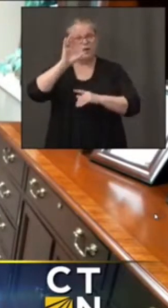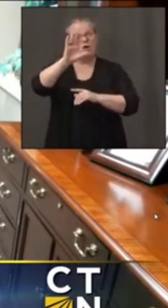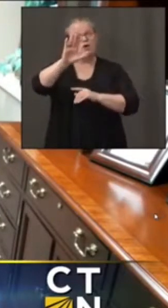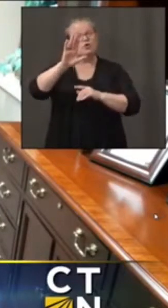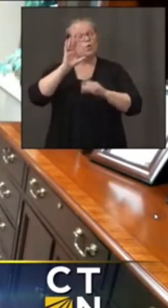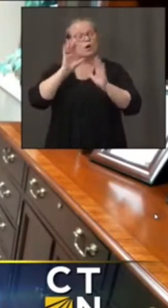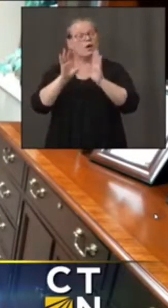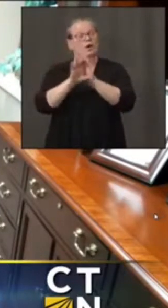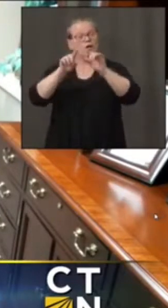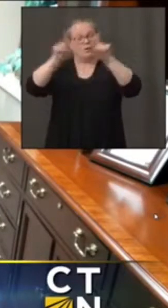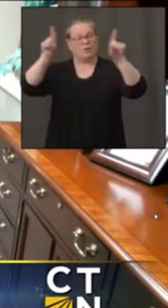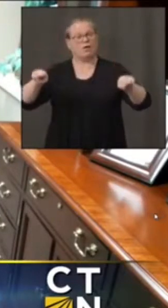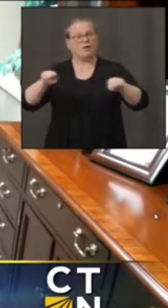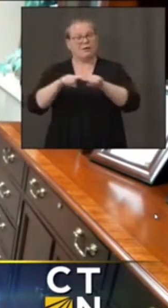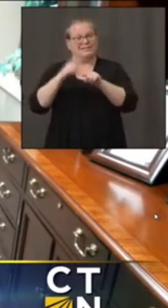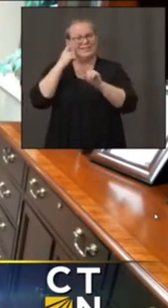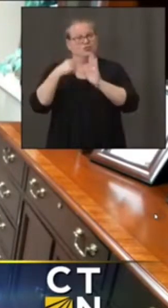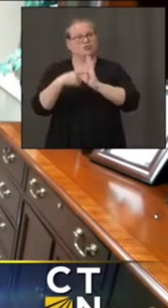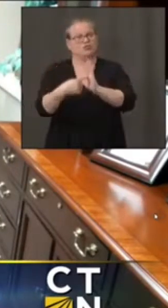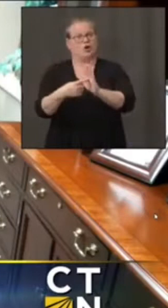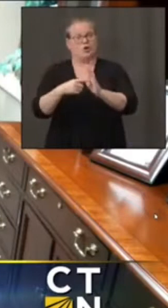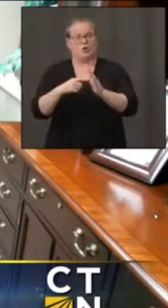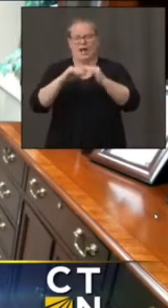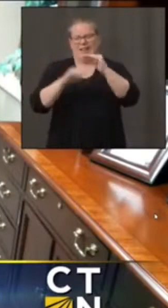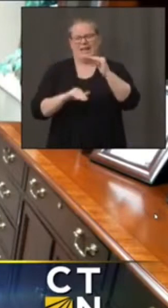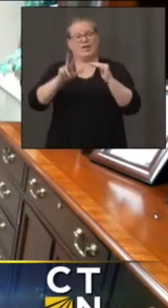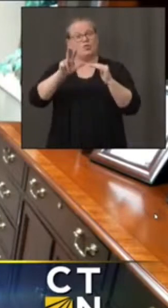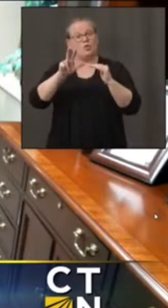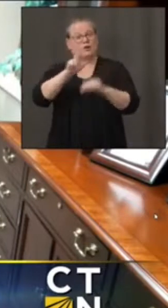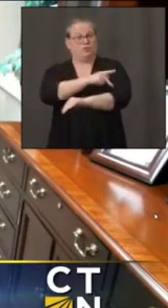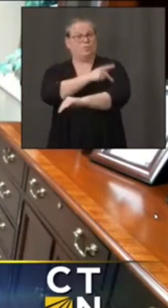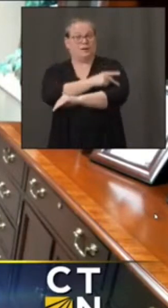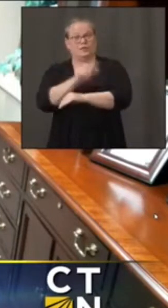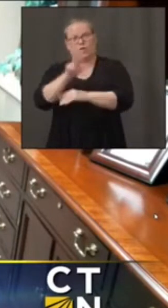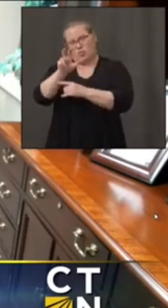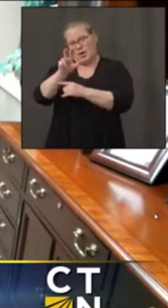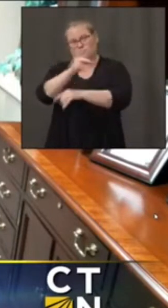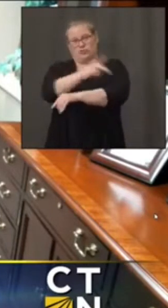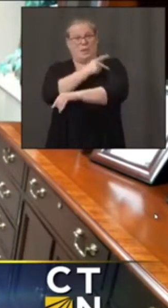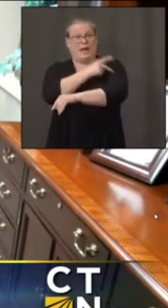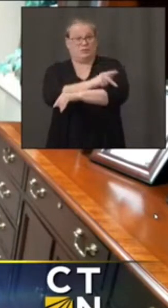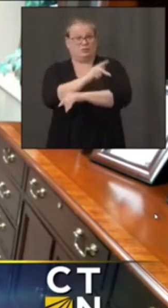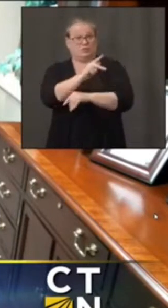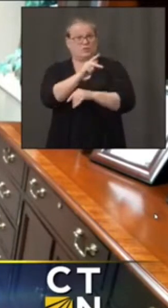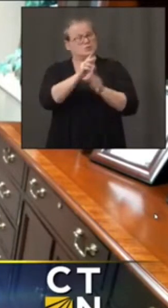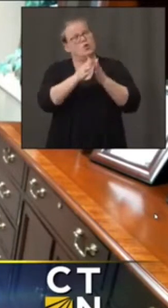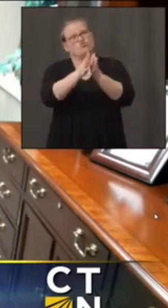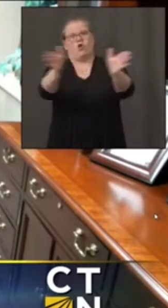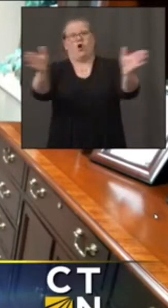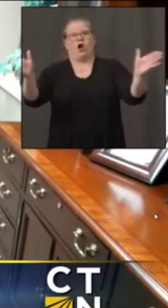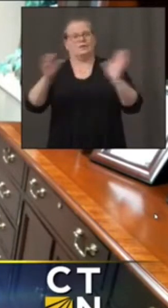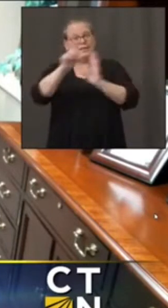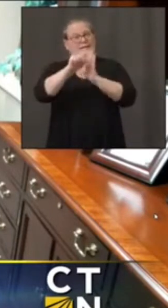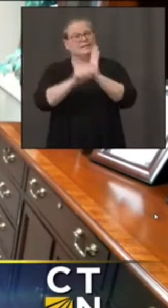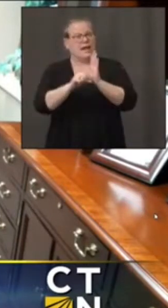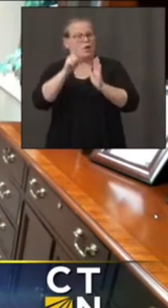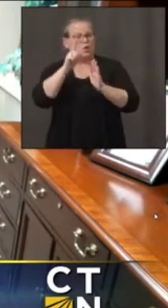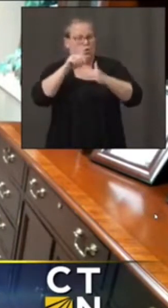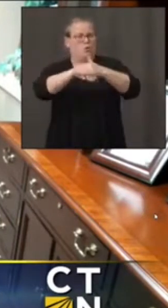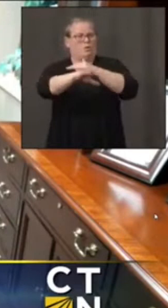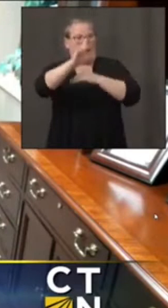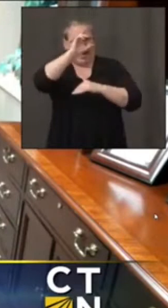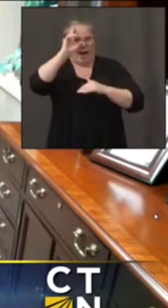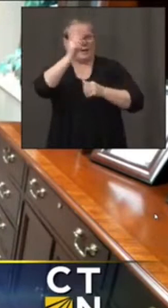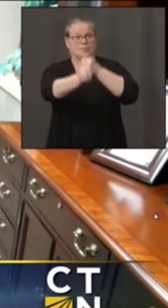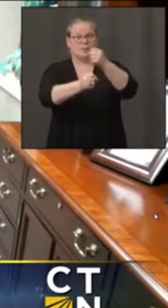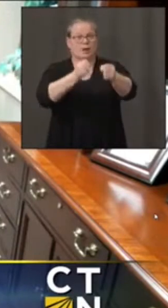just under 300 patients across the state who are hospitalized. But on average, those patients are anywhere from 5 to 10